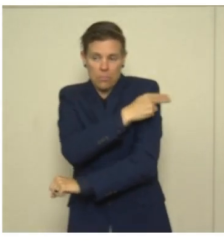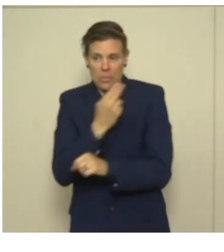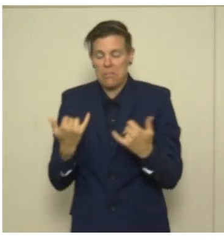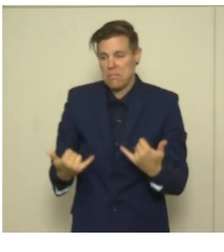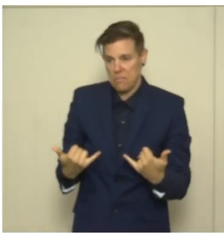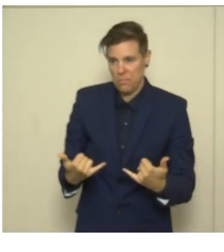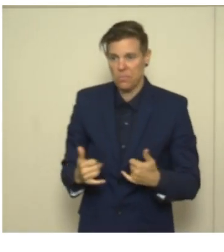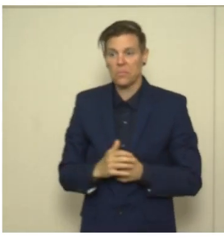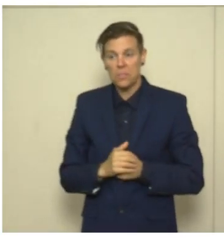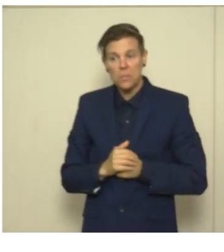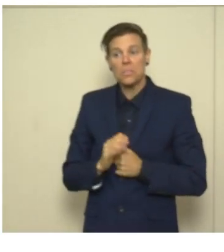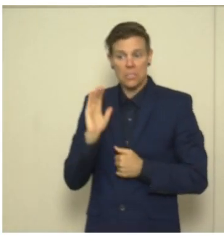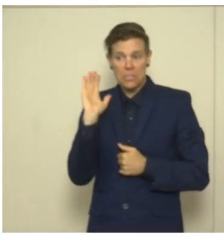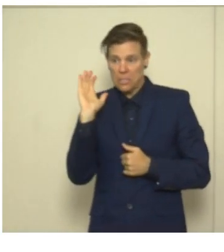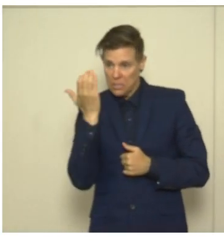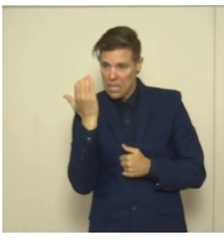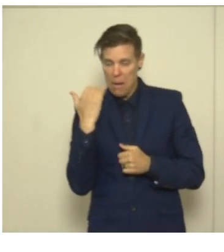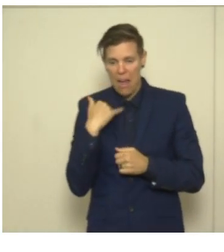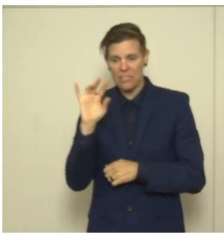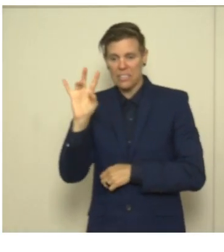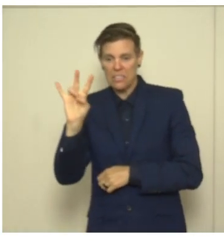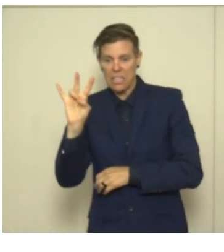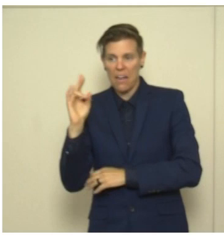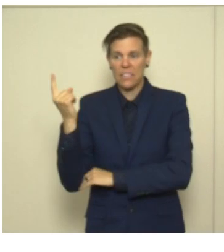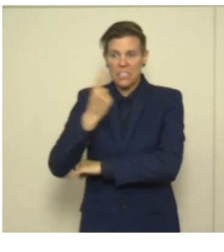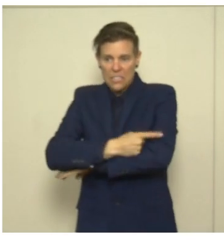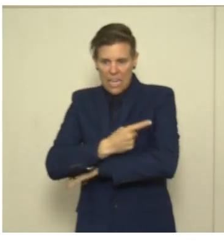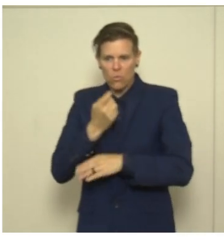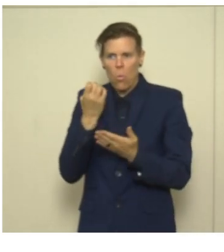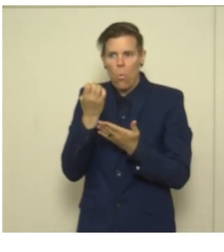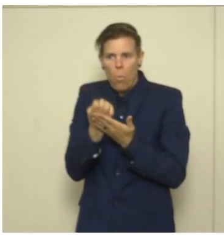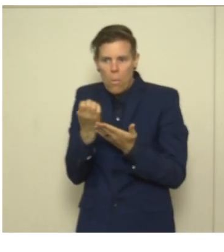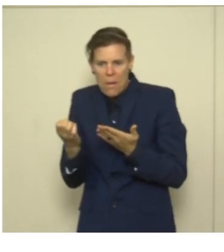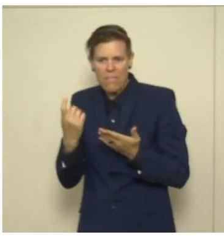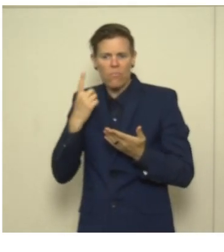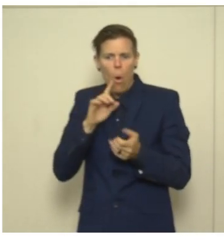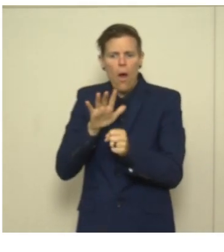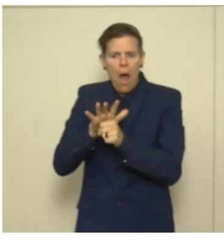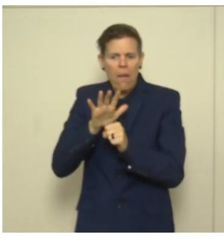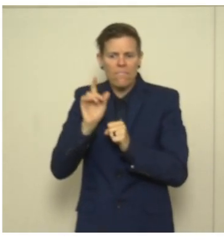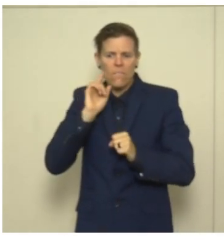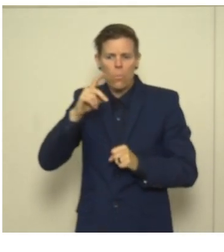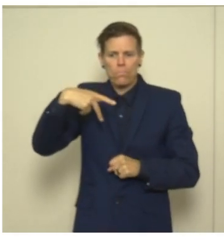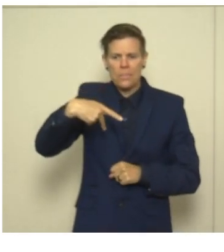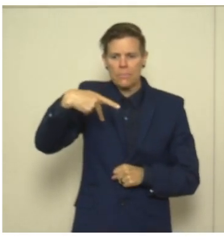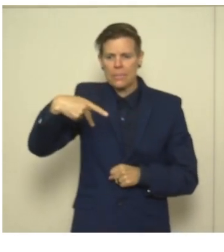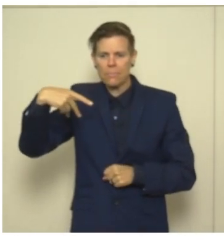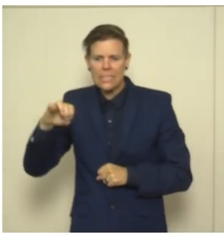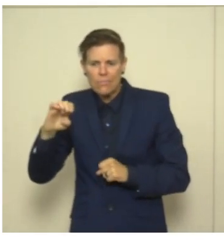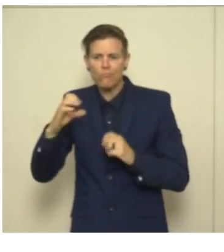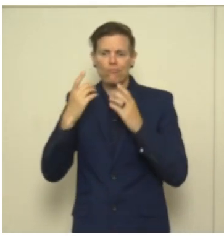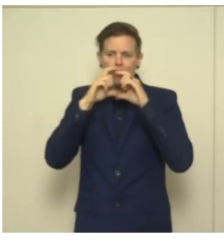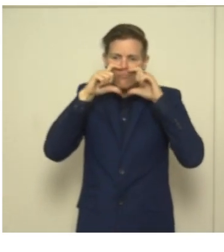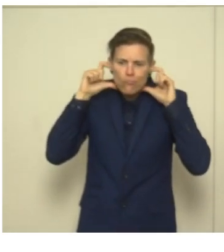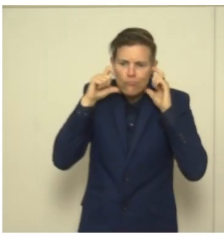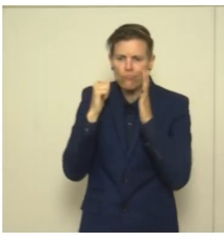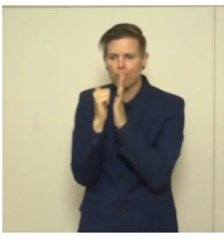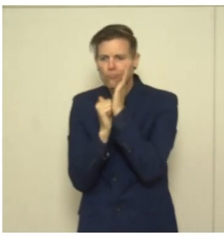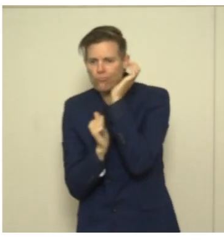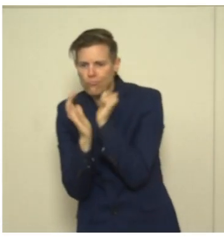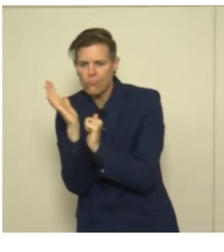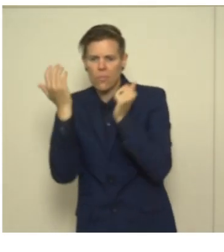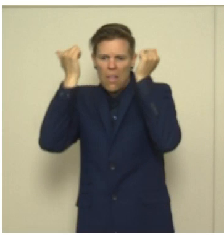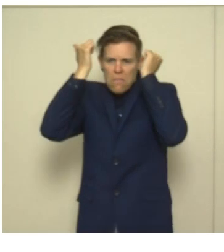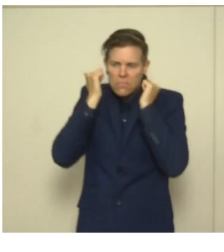7-day supply of personal protective equipment. So overall, gating criteria is still looking really good. Pay attention,